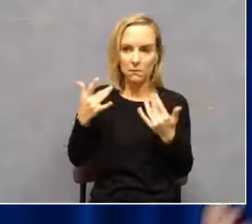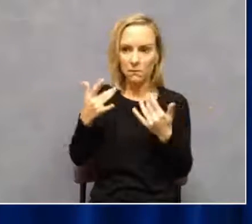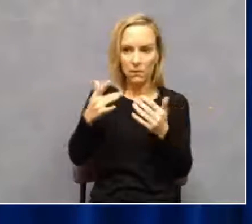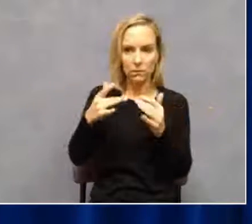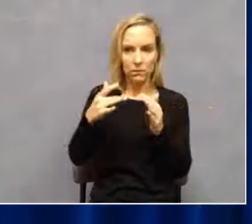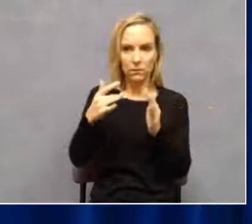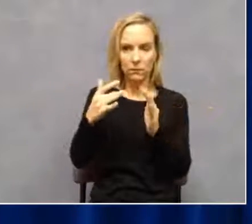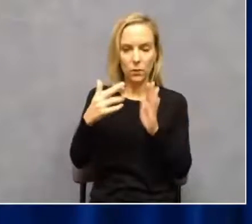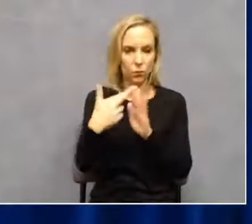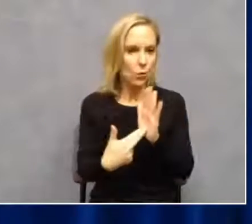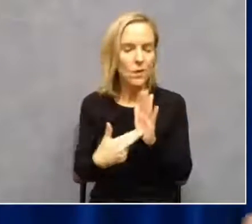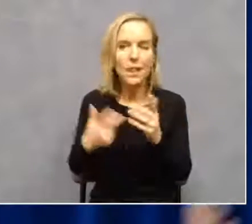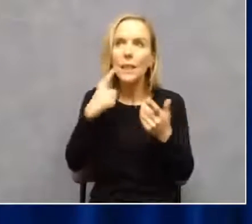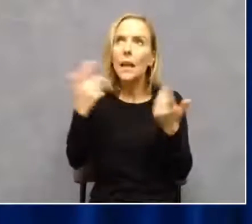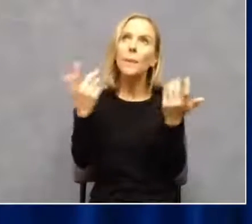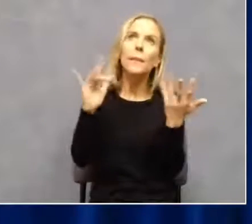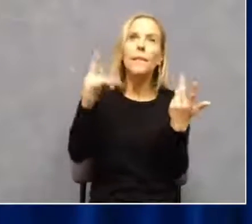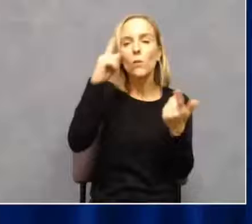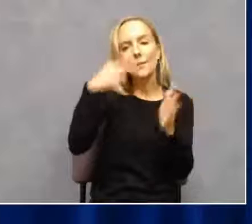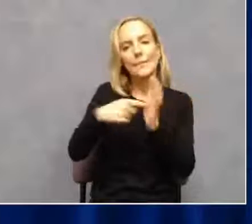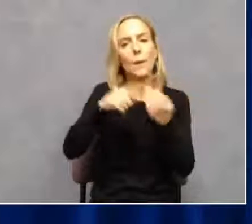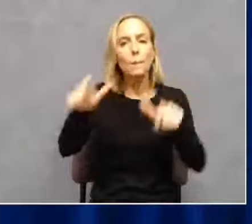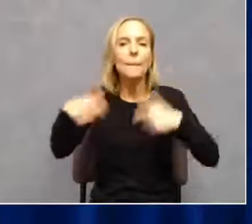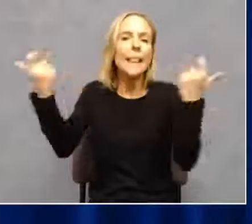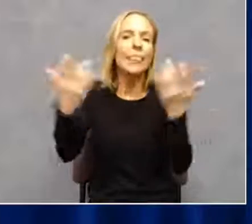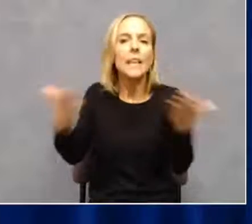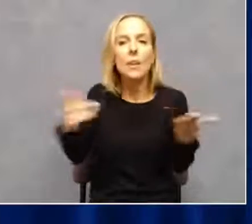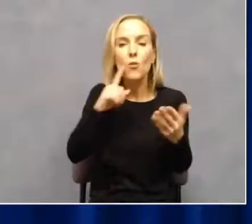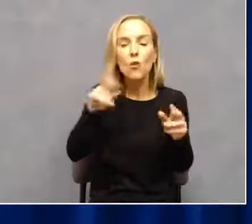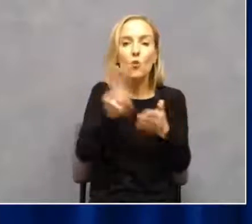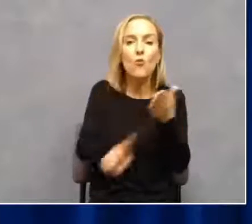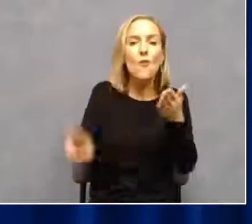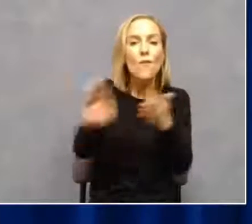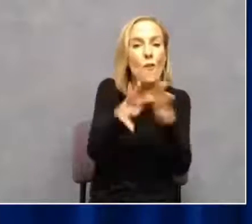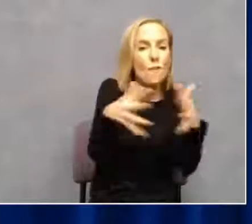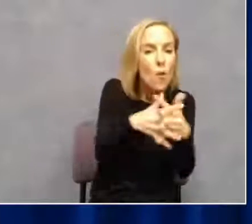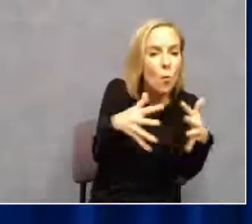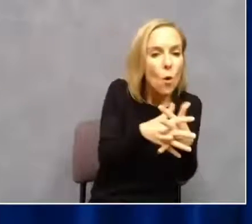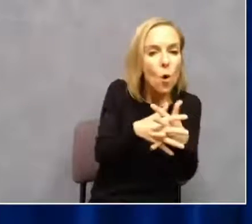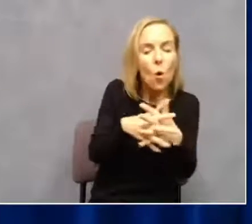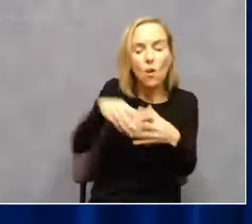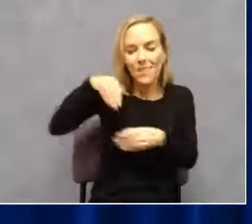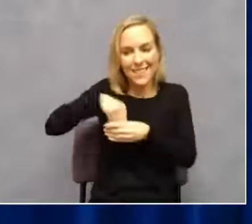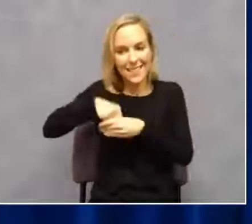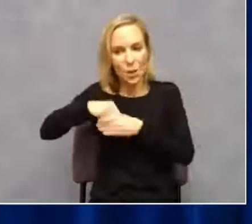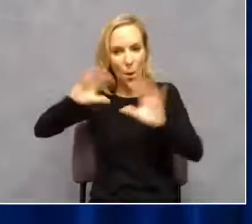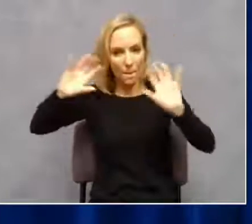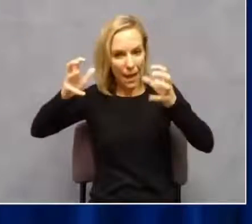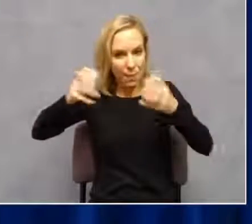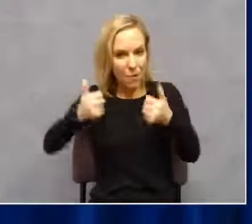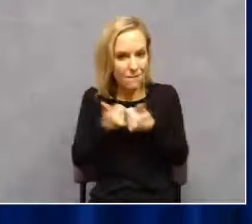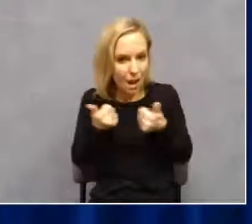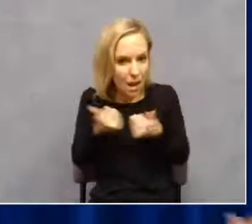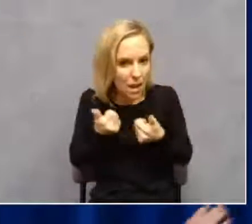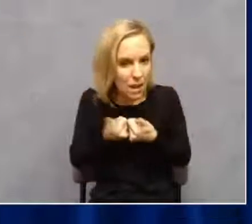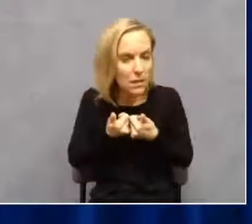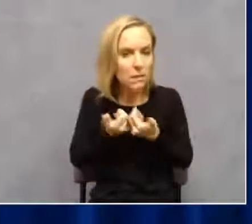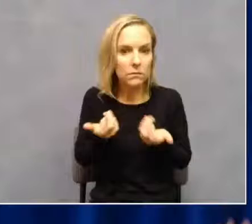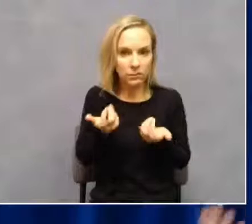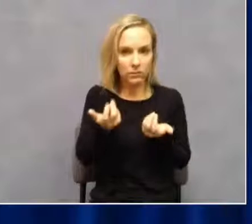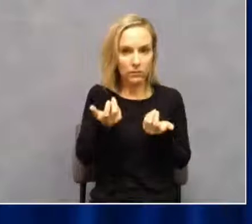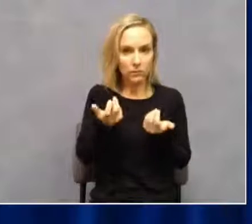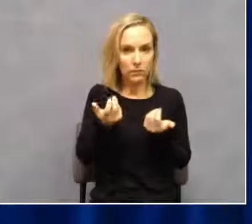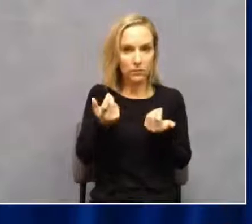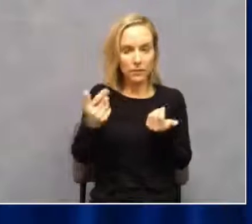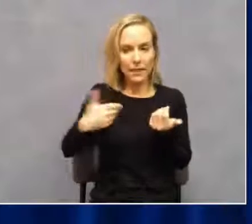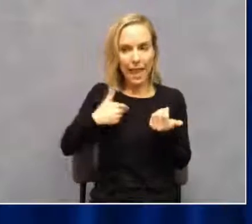plan big things like university football games or inside basketball games for collegiate basketball. They come with proposals.